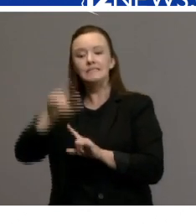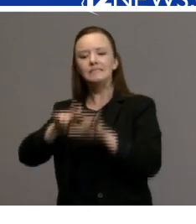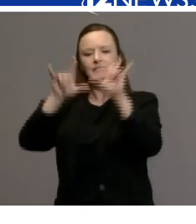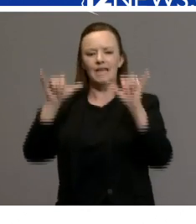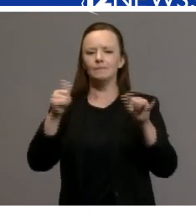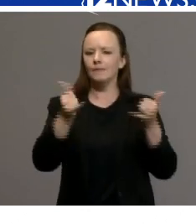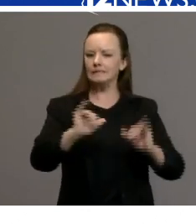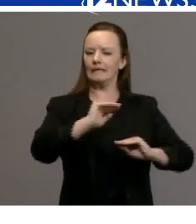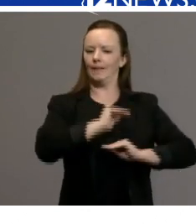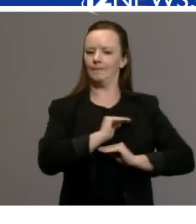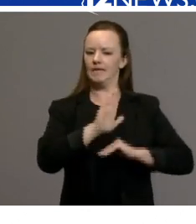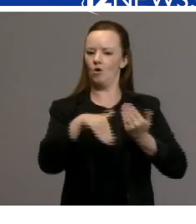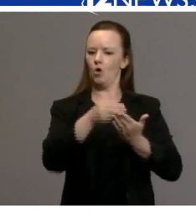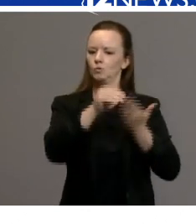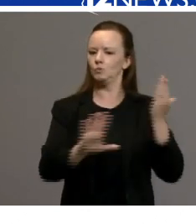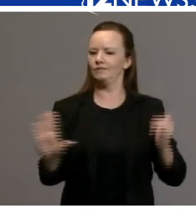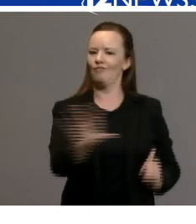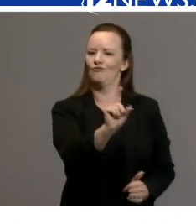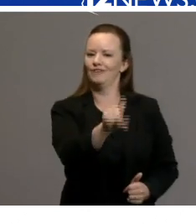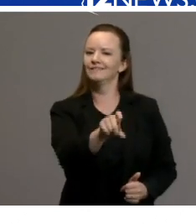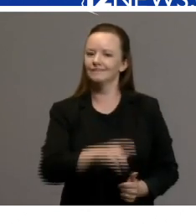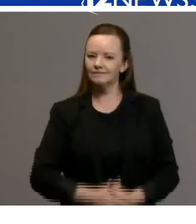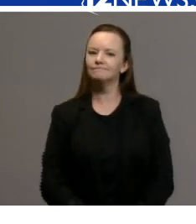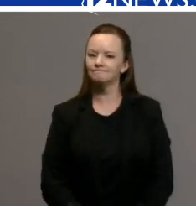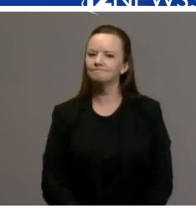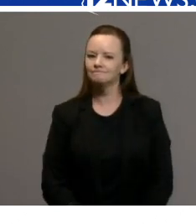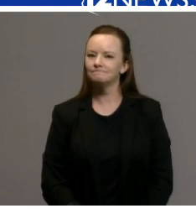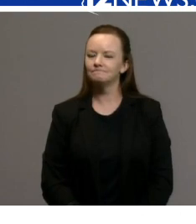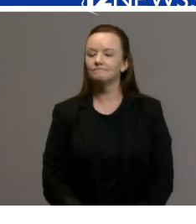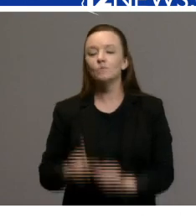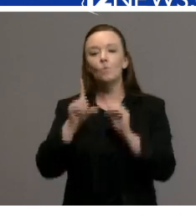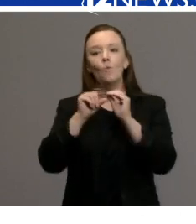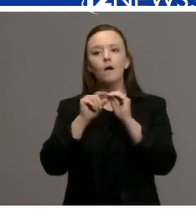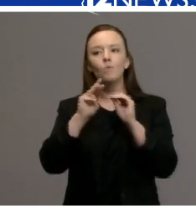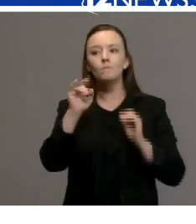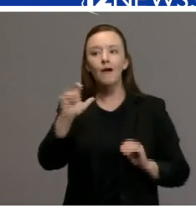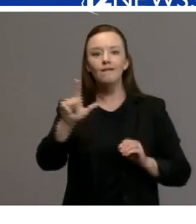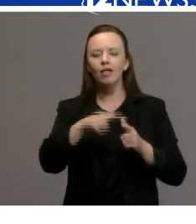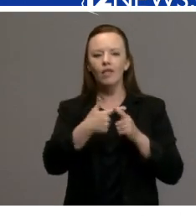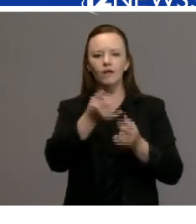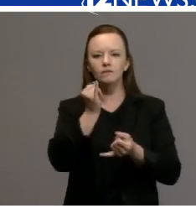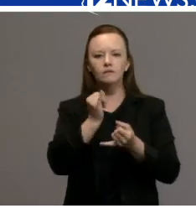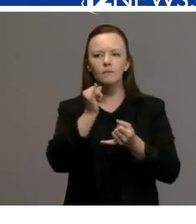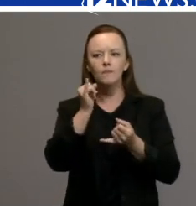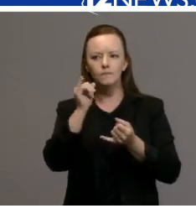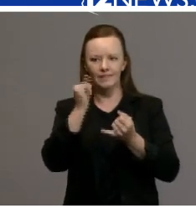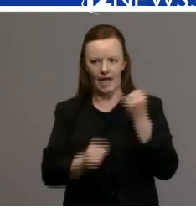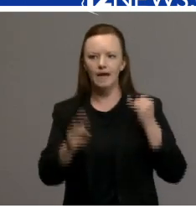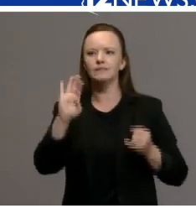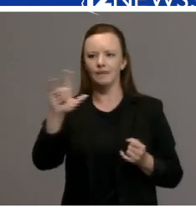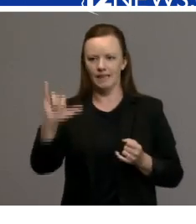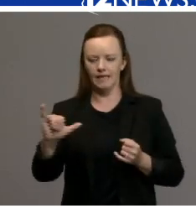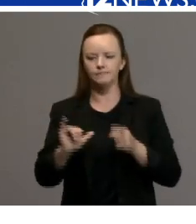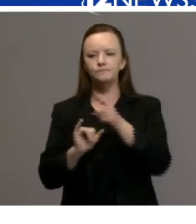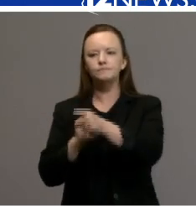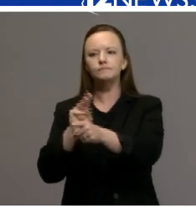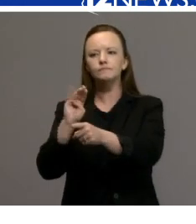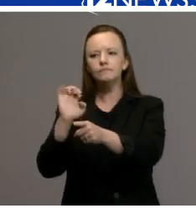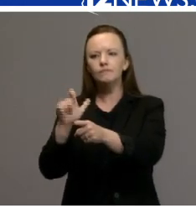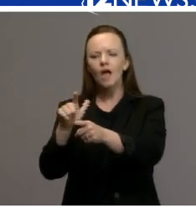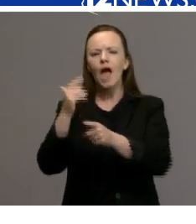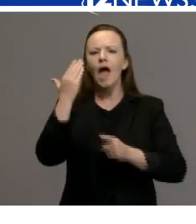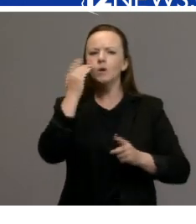We'll do one more from Michael, and we'll wrap it up with the other Michael. I know this is a little bit out. President Trump tweeted